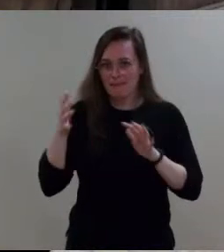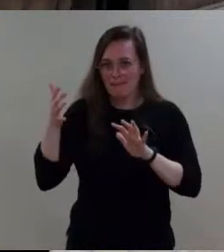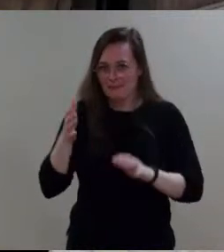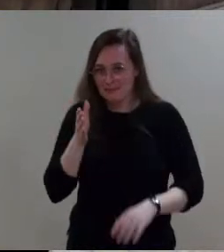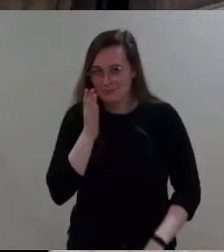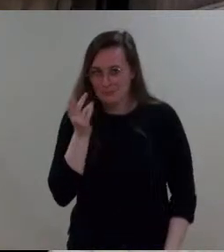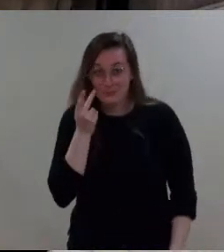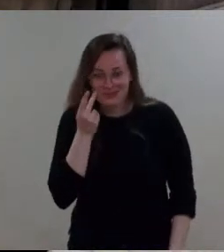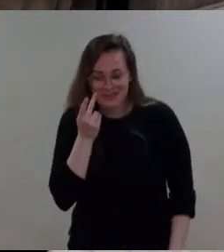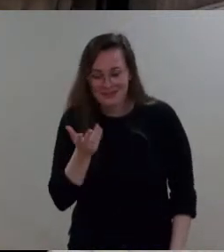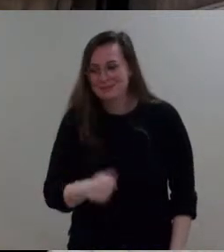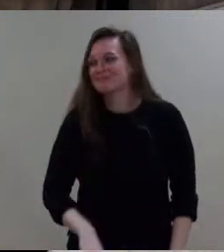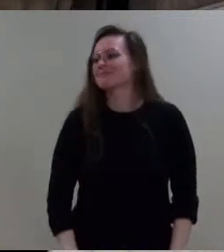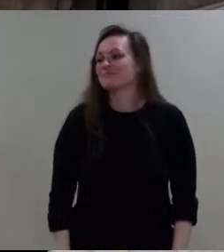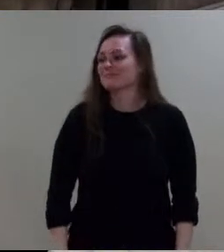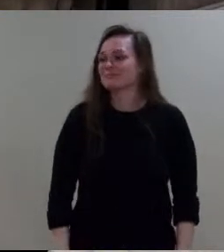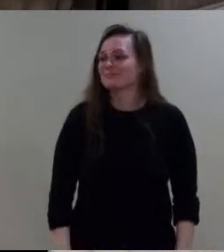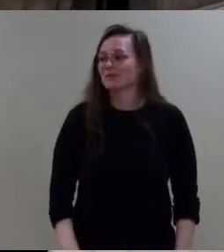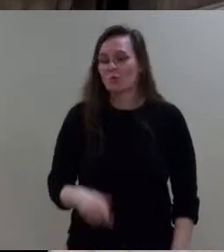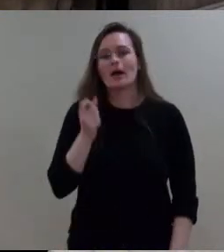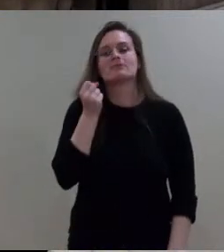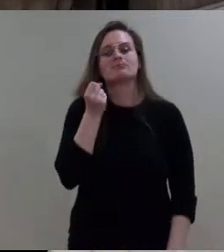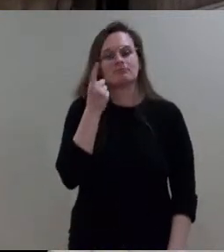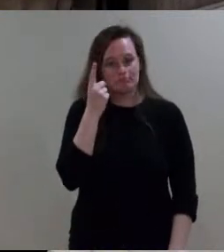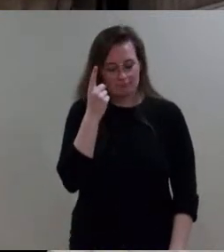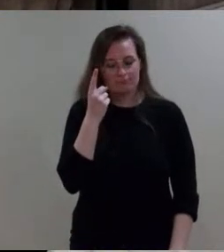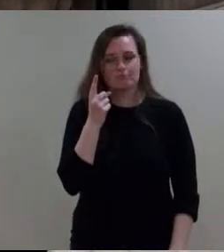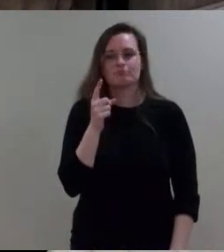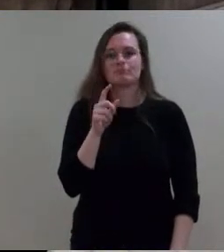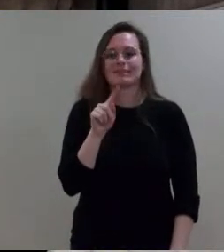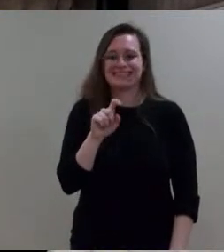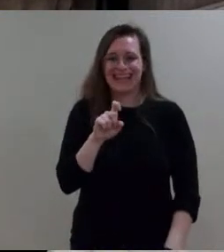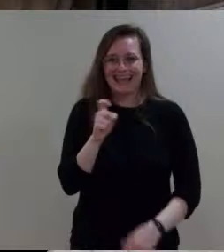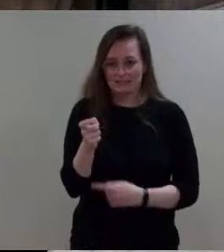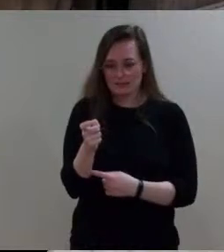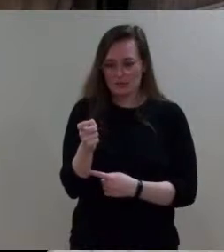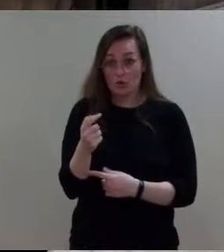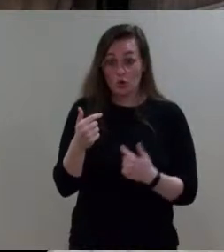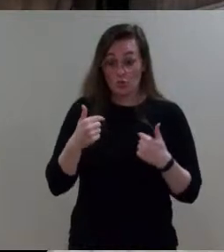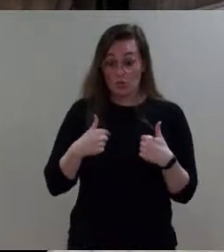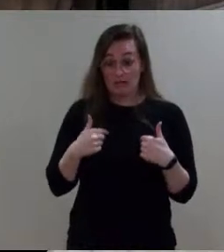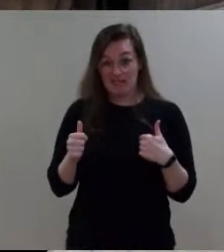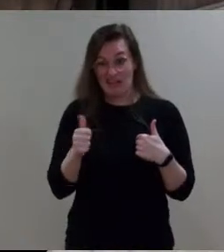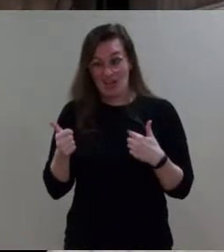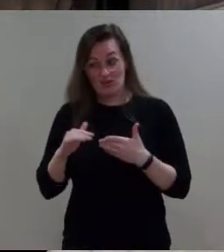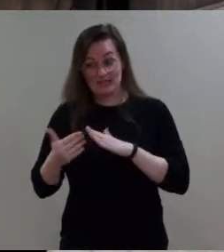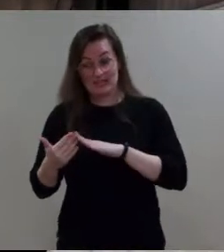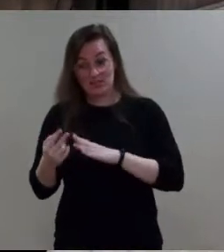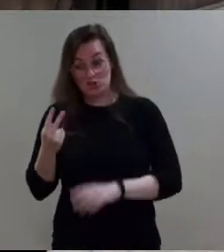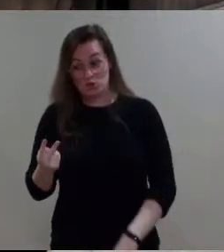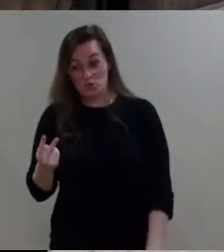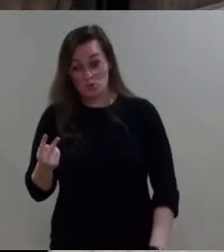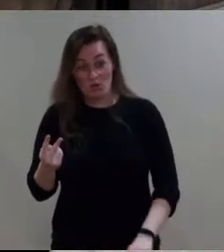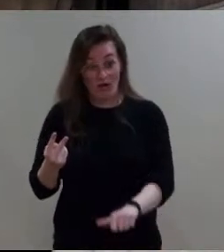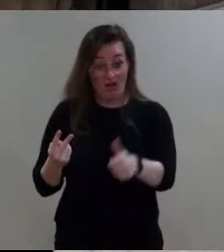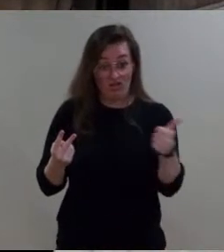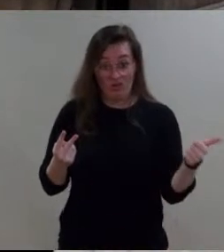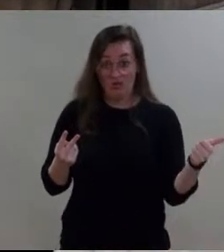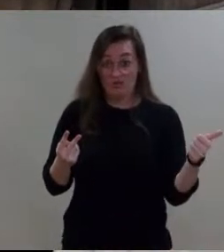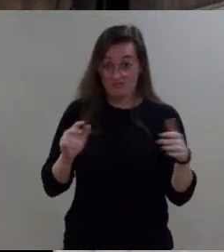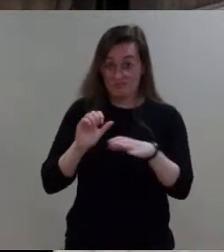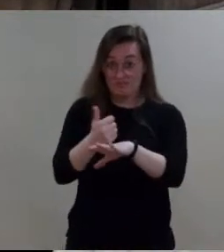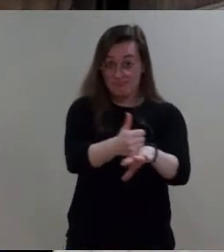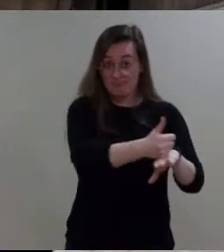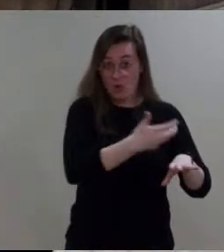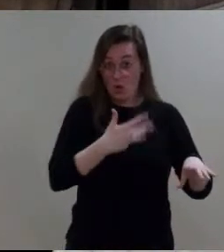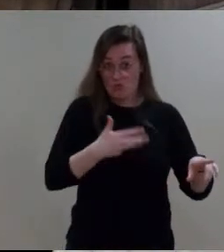I understand what deed transfer tax is. I understand that we're the only one of 2 units in the whole province that don't collect it. I understand that, and on paper, we probably